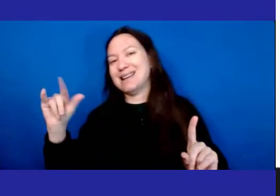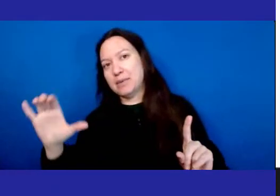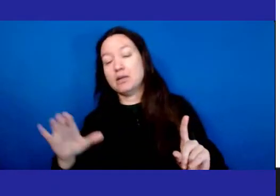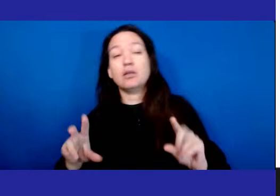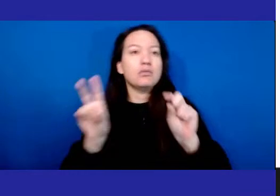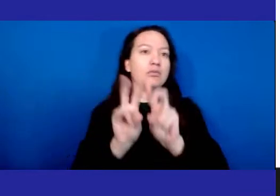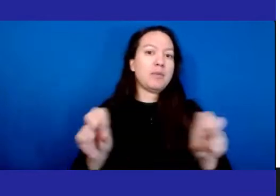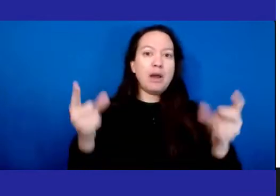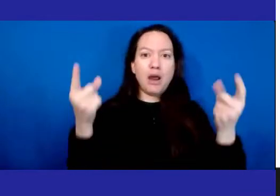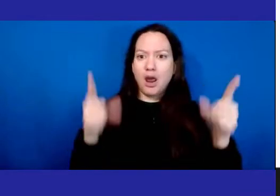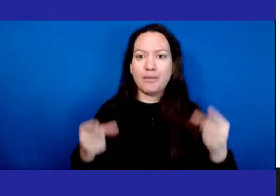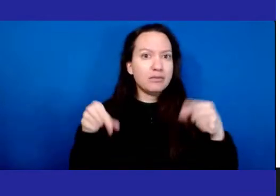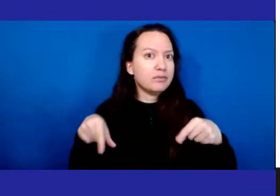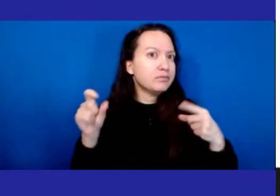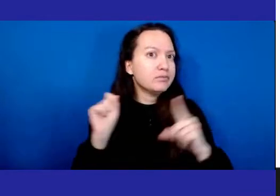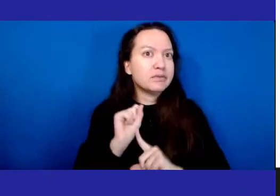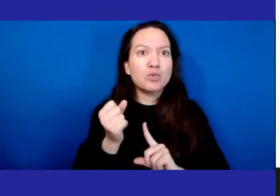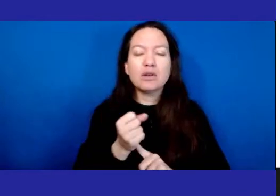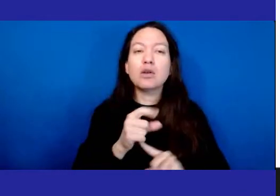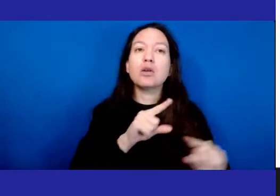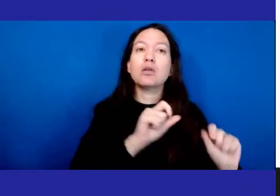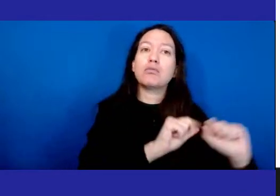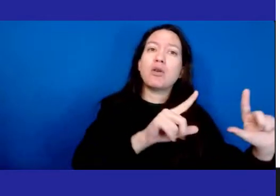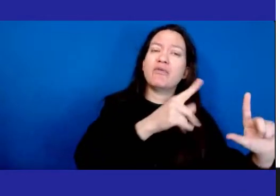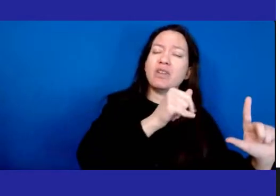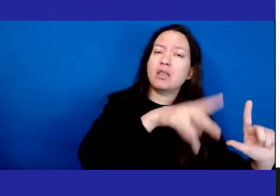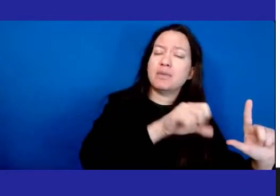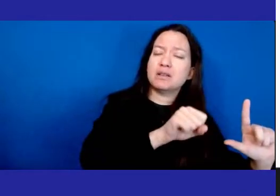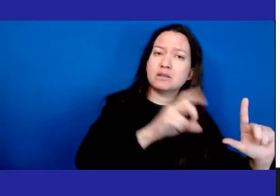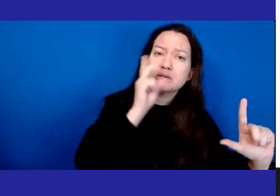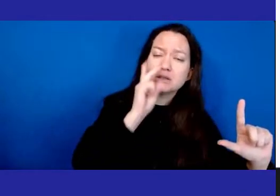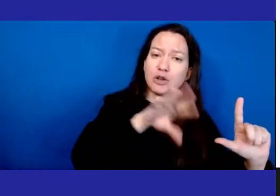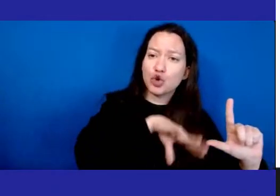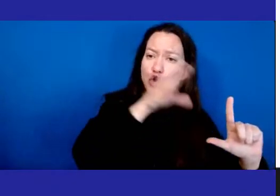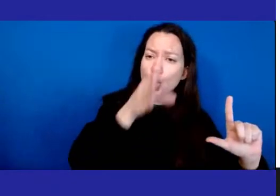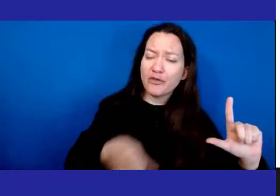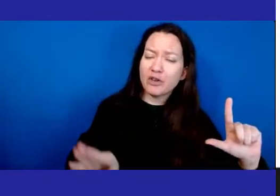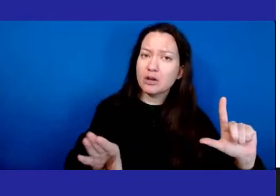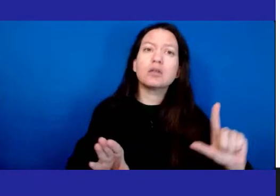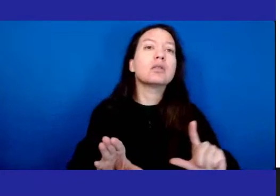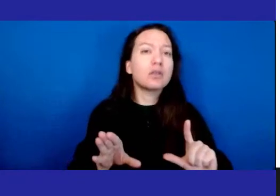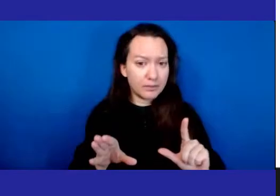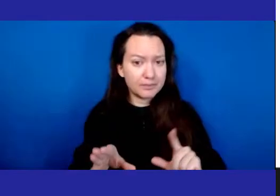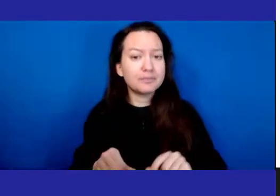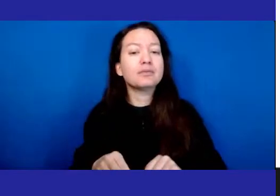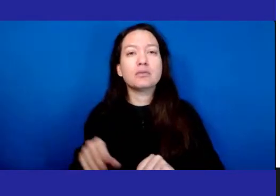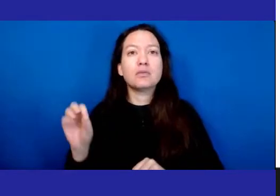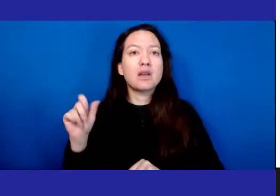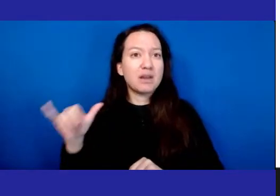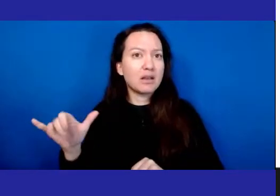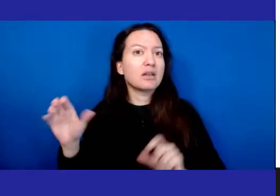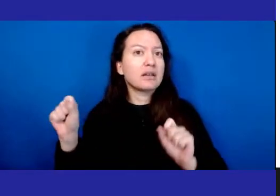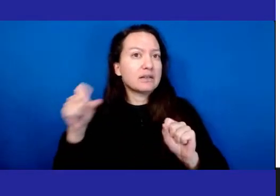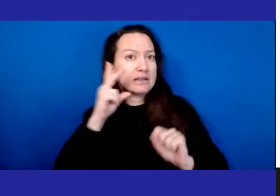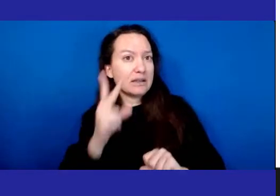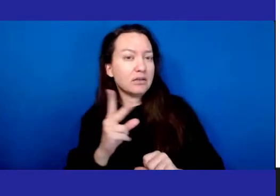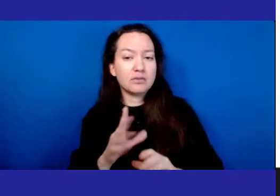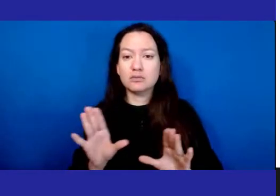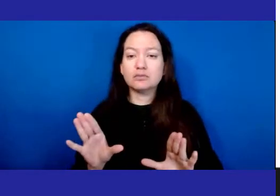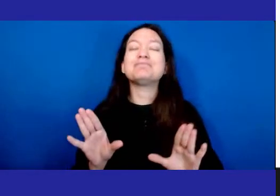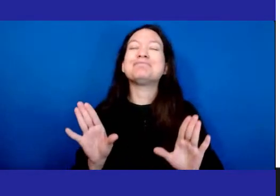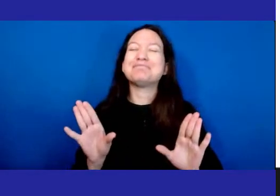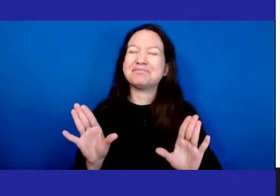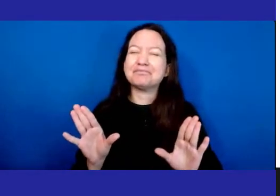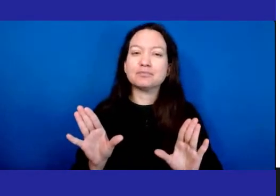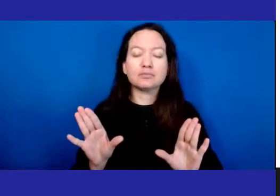happened to this case, then you'd go to Philips and you'd be able Yeah. to look at this curve. It wouldn't necessarily be an Epic, but you'd be able to see it. And when you tell